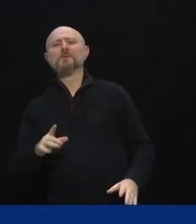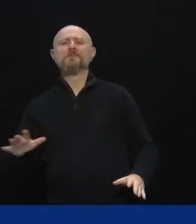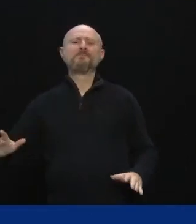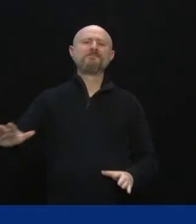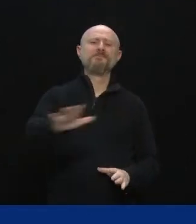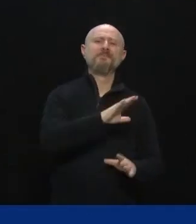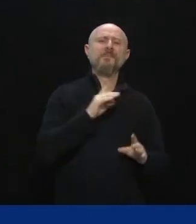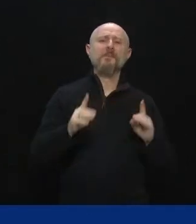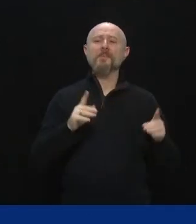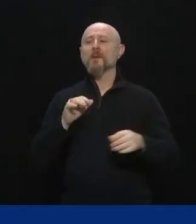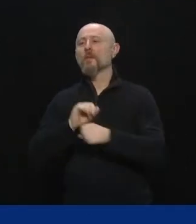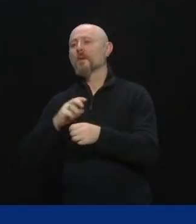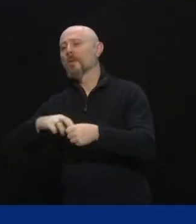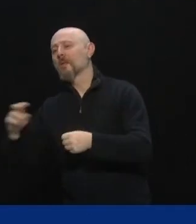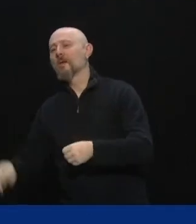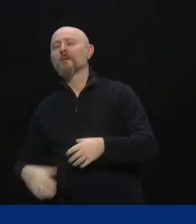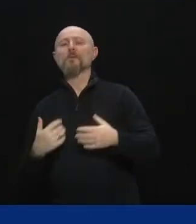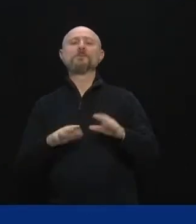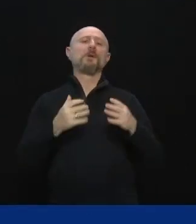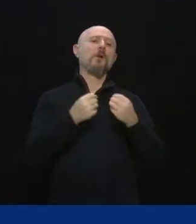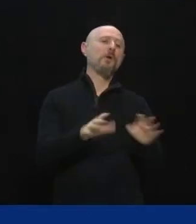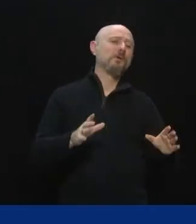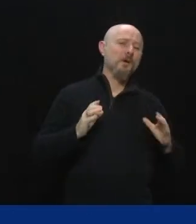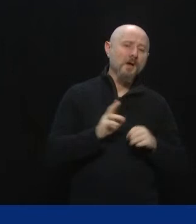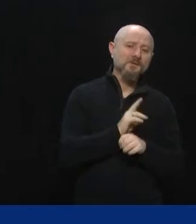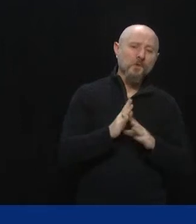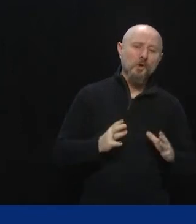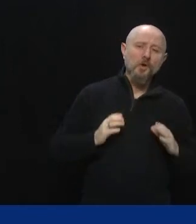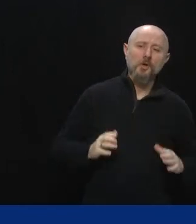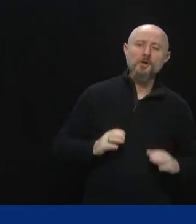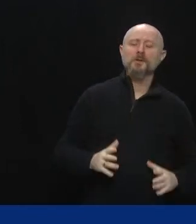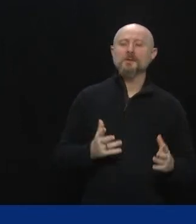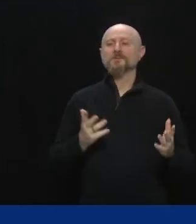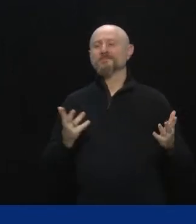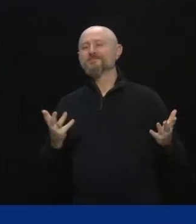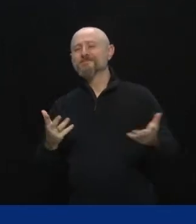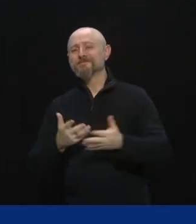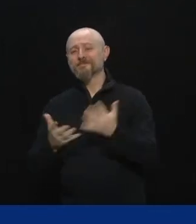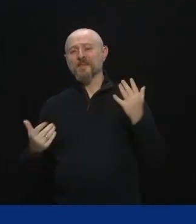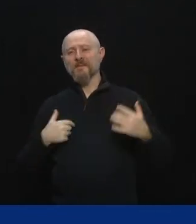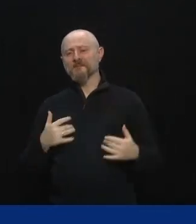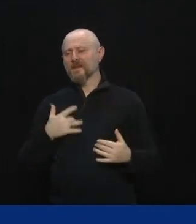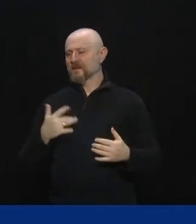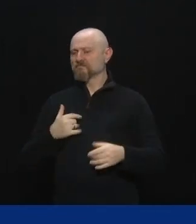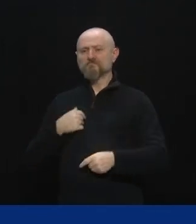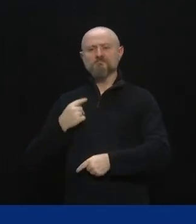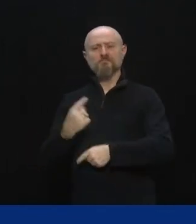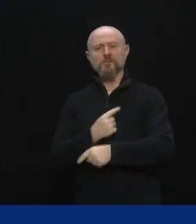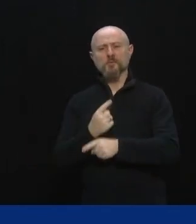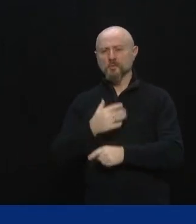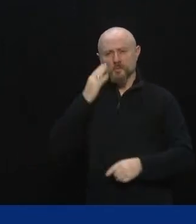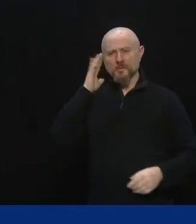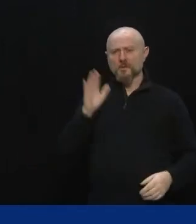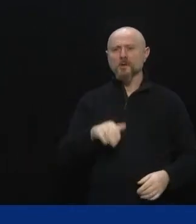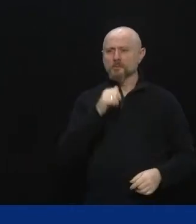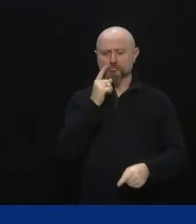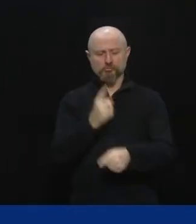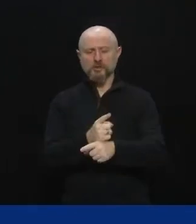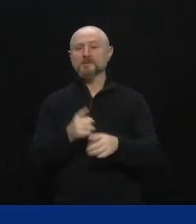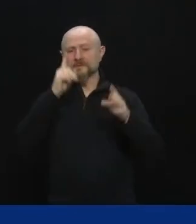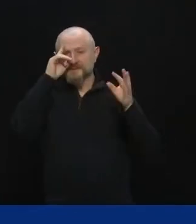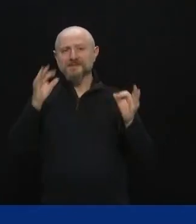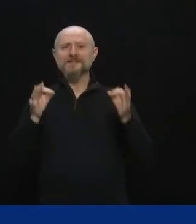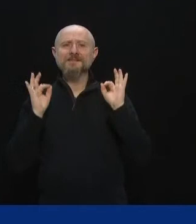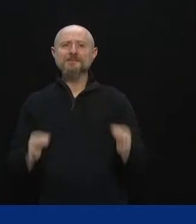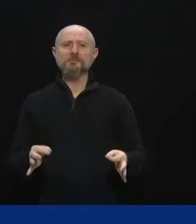because of coming into an environment where people are not masked. So we feel we did the right, I know we did the right thing. We did the right thing with having that